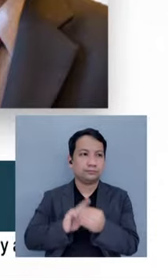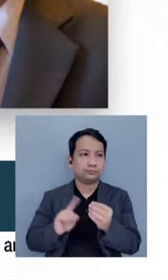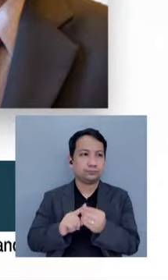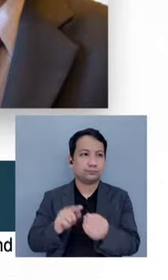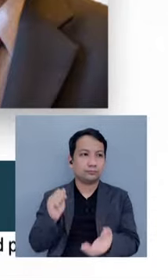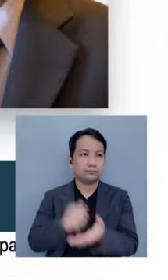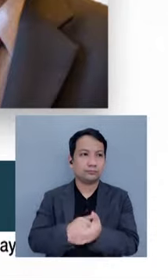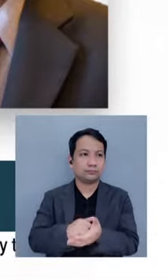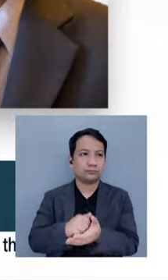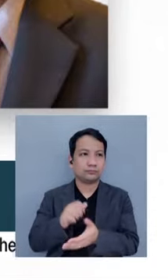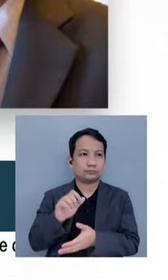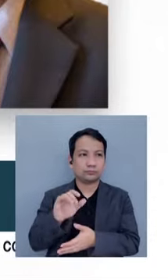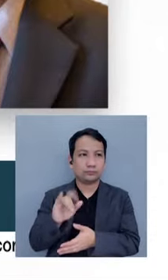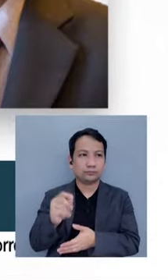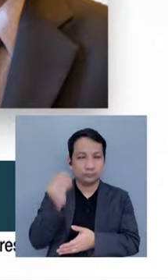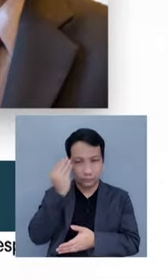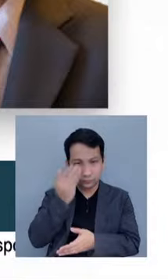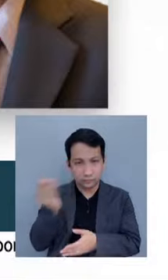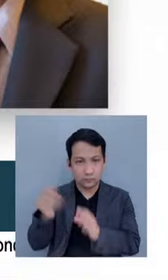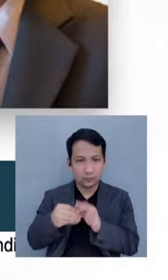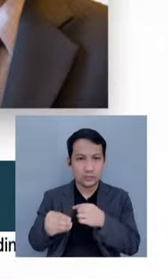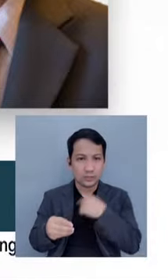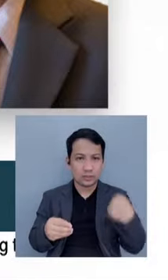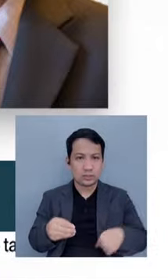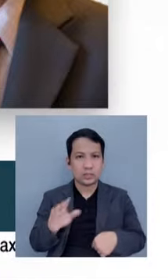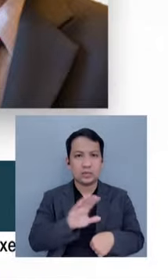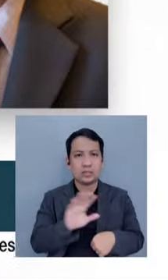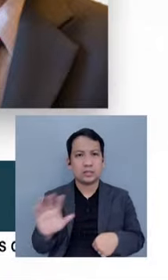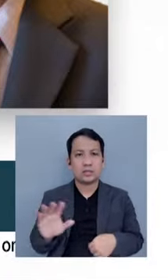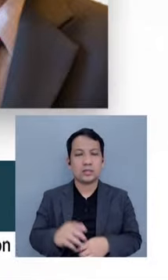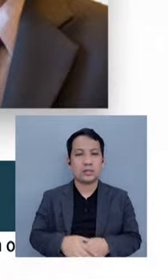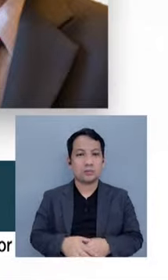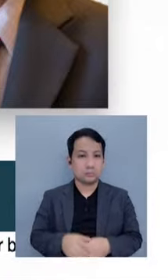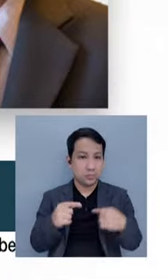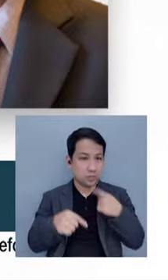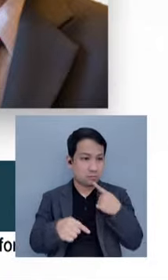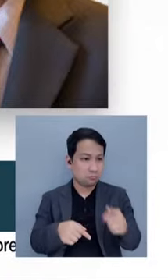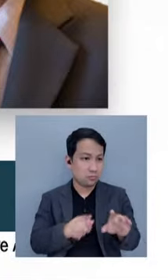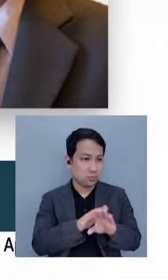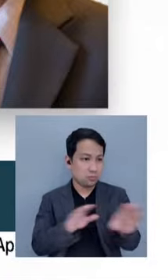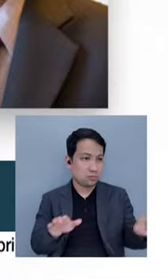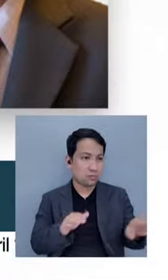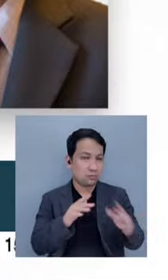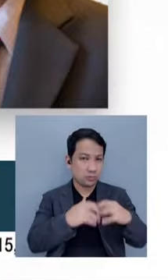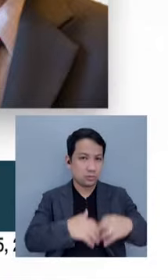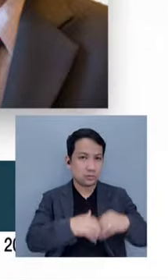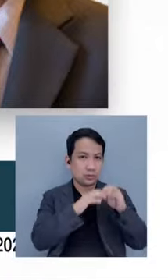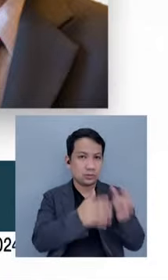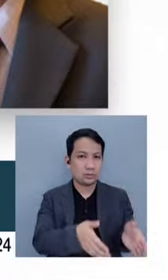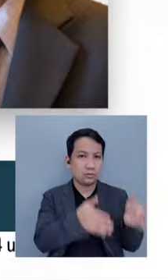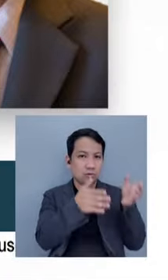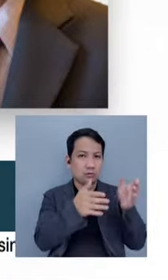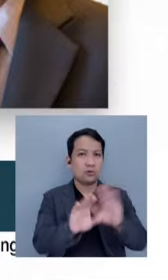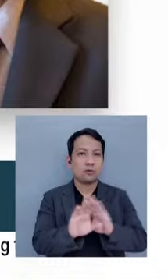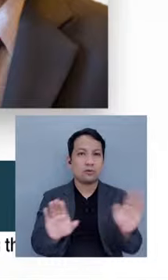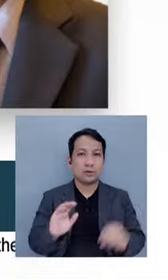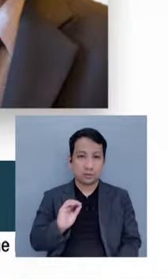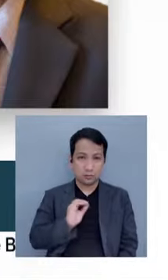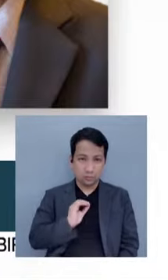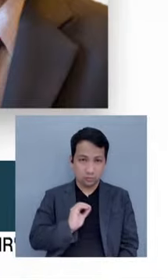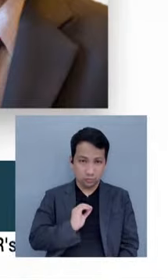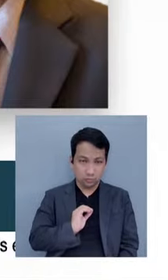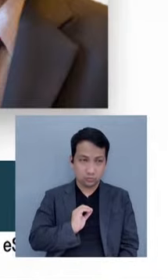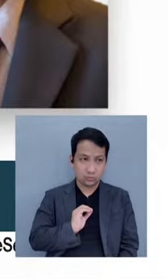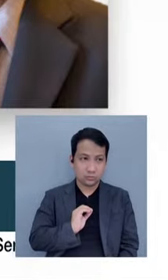struktura yung China. Hindi pwede tayo sabihin ng China na wag kayo magtayo ng structure dyan. Atin yan in terms